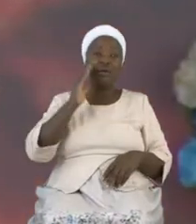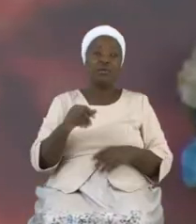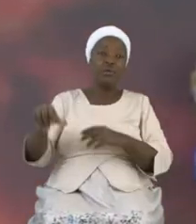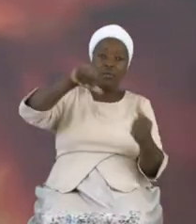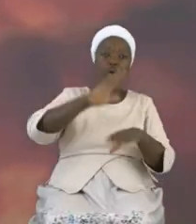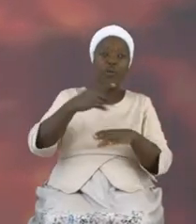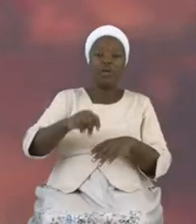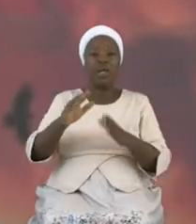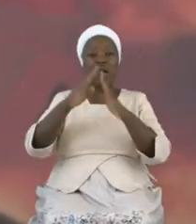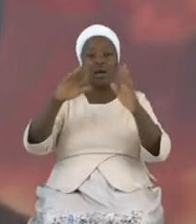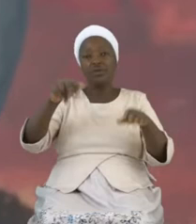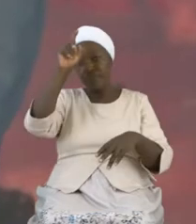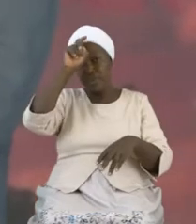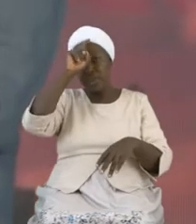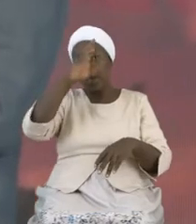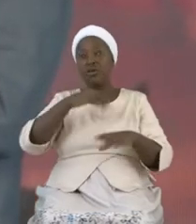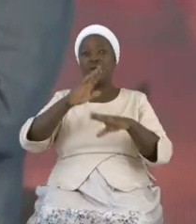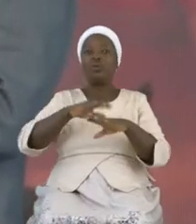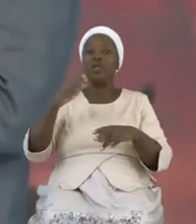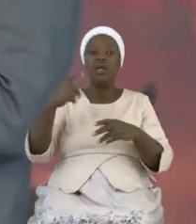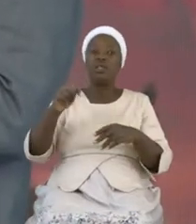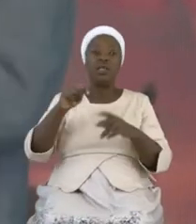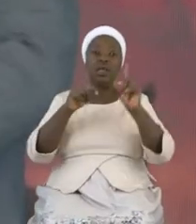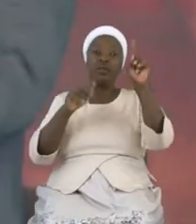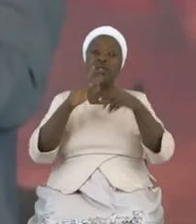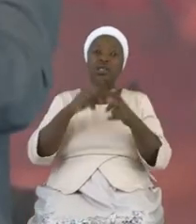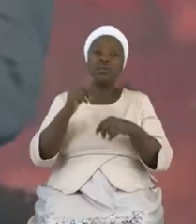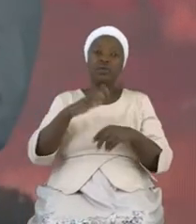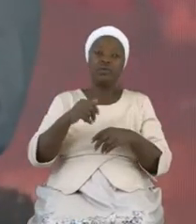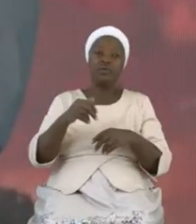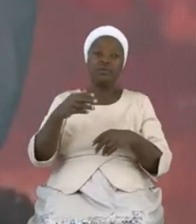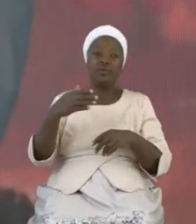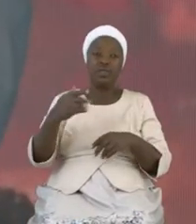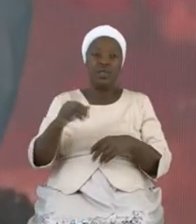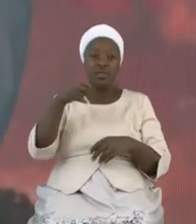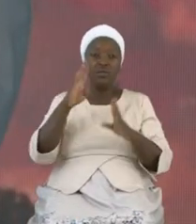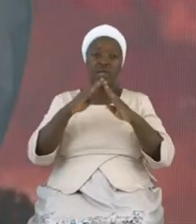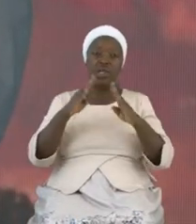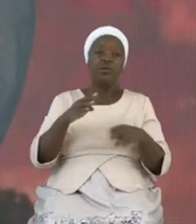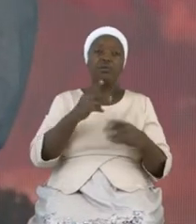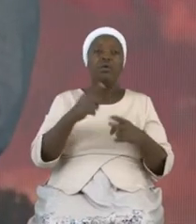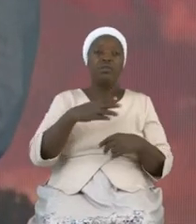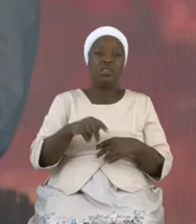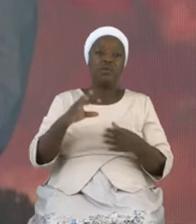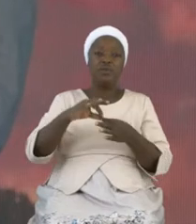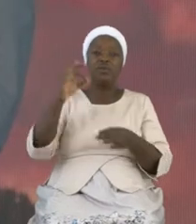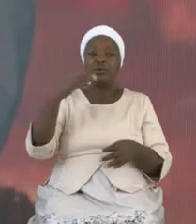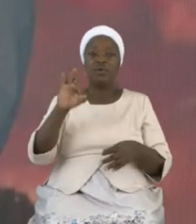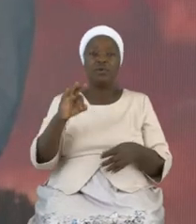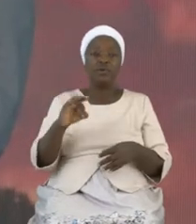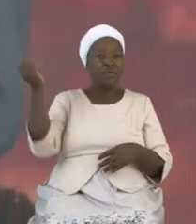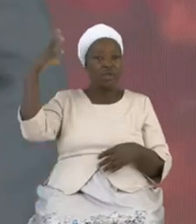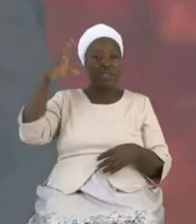upon the inhabitants of Jerusalem the spirit of grace and of